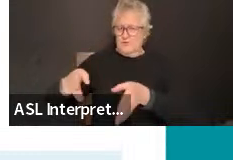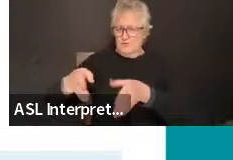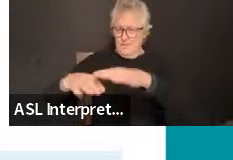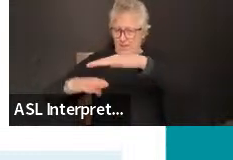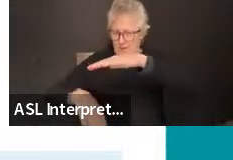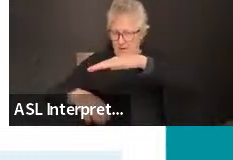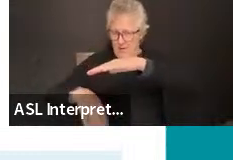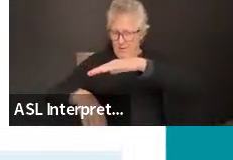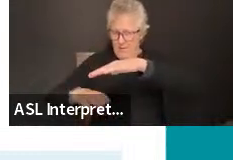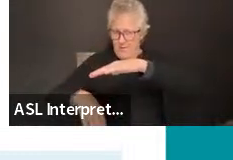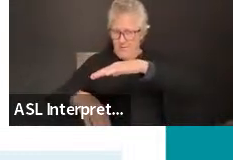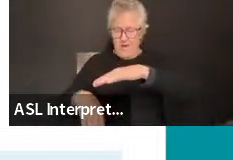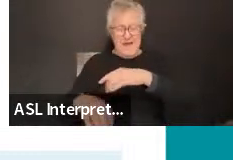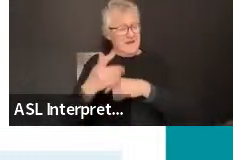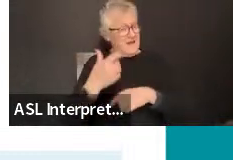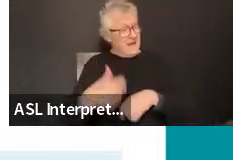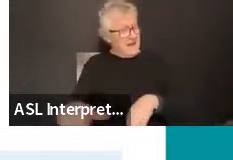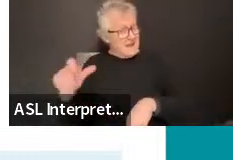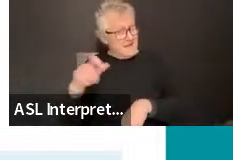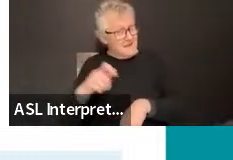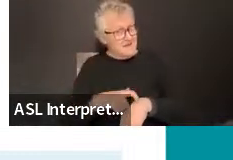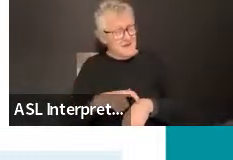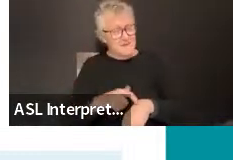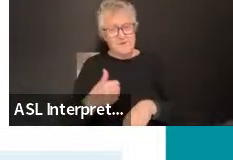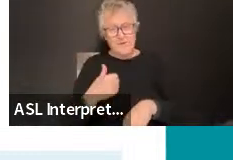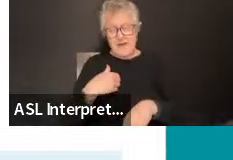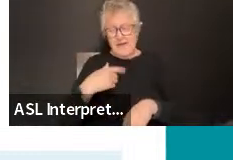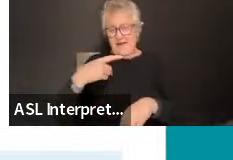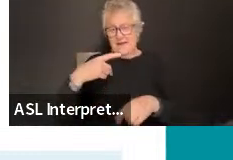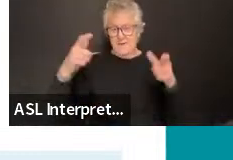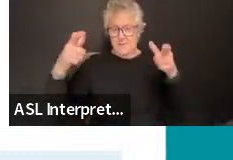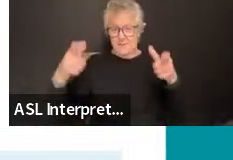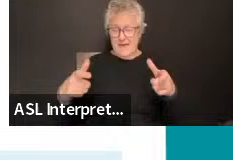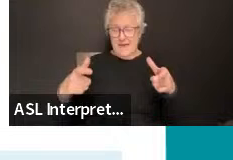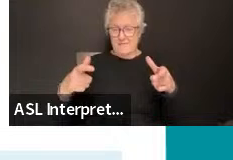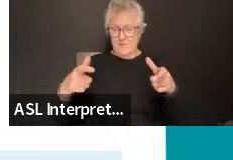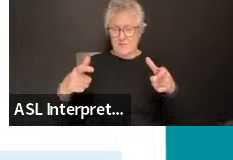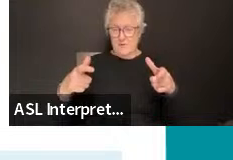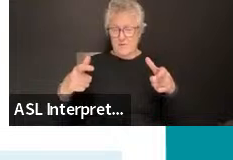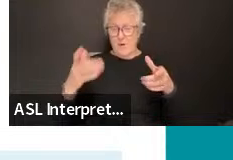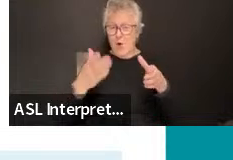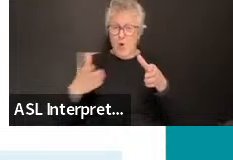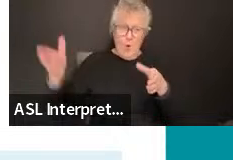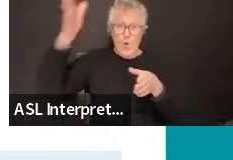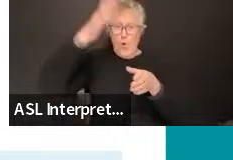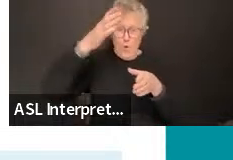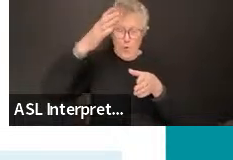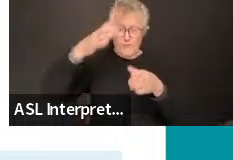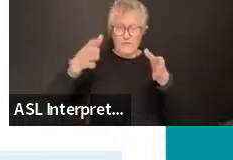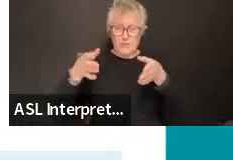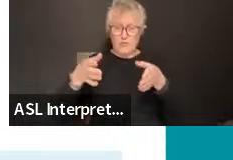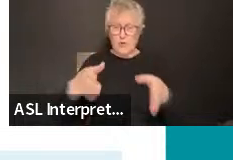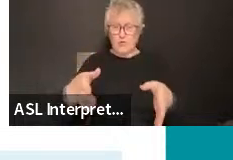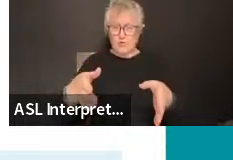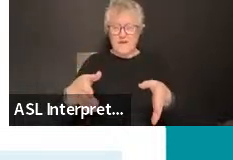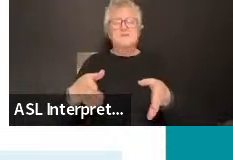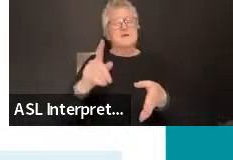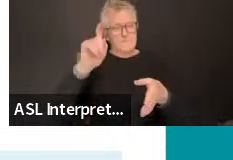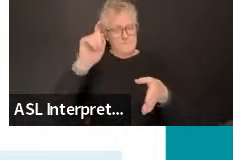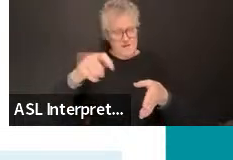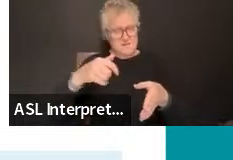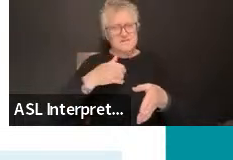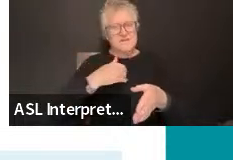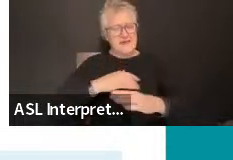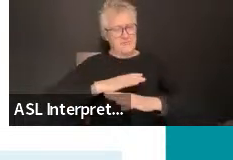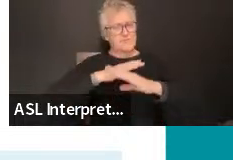you have platforms that are over roadways or railroads, there has to be throw protection and stuff to